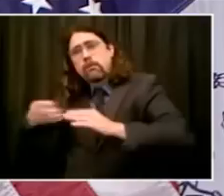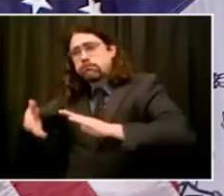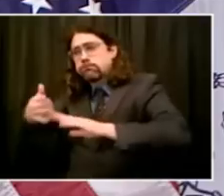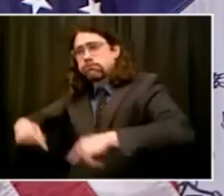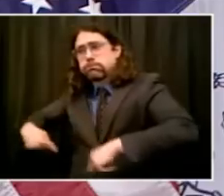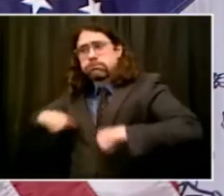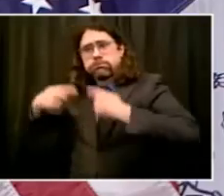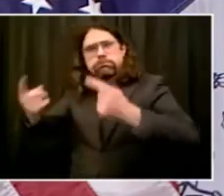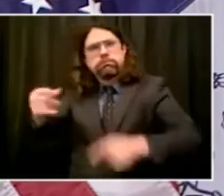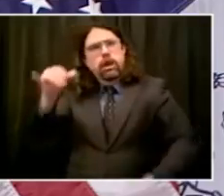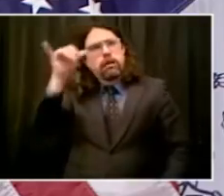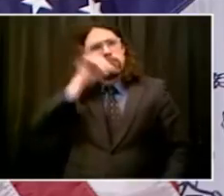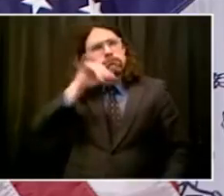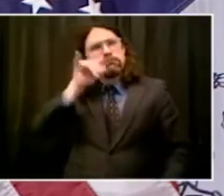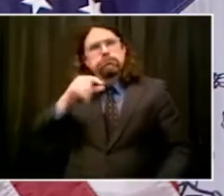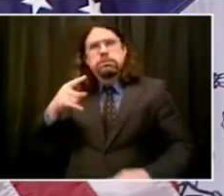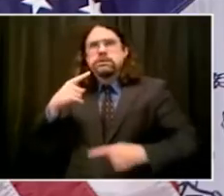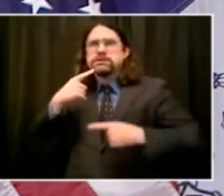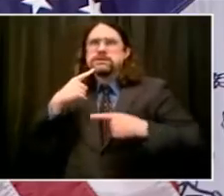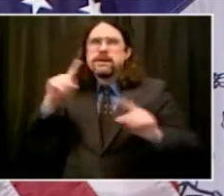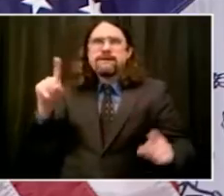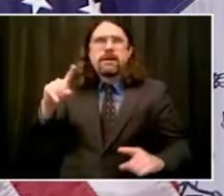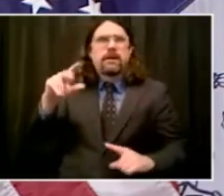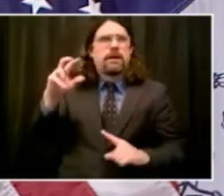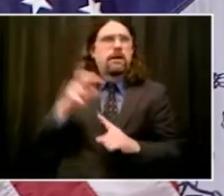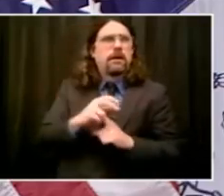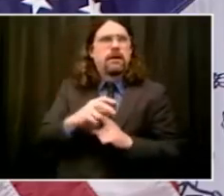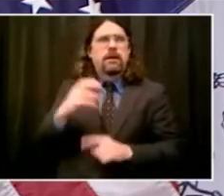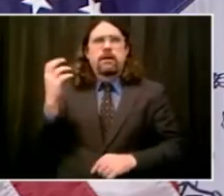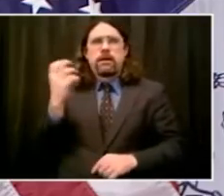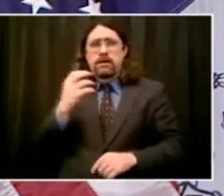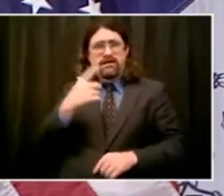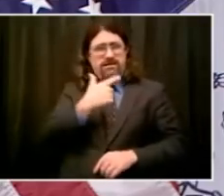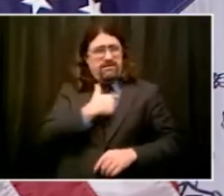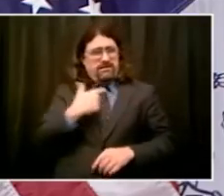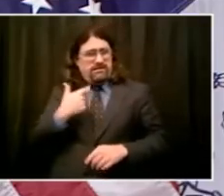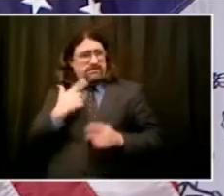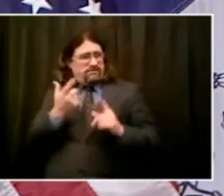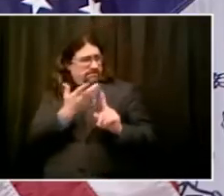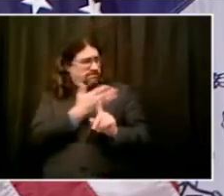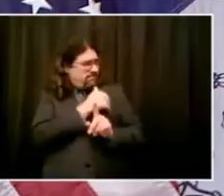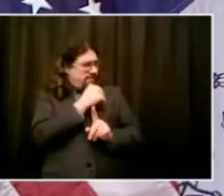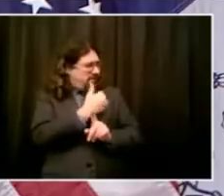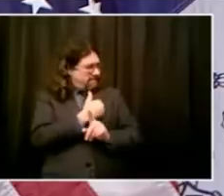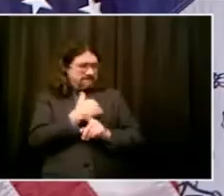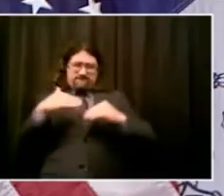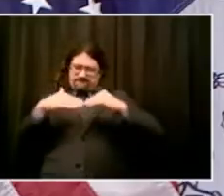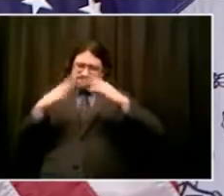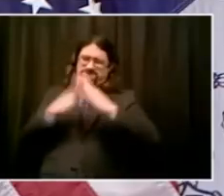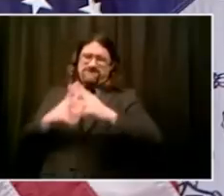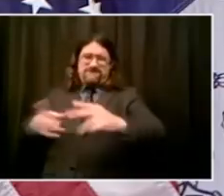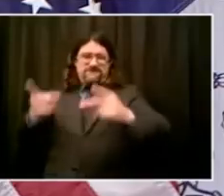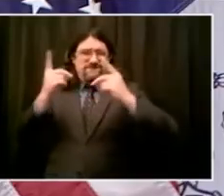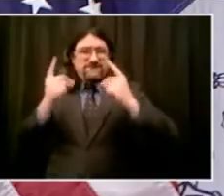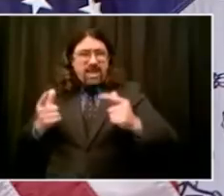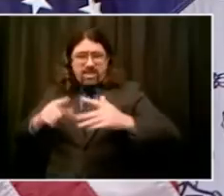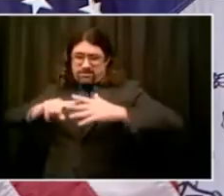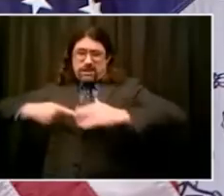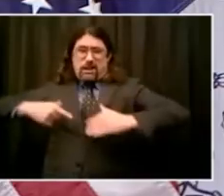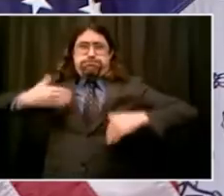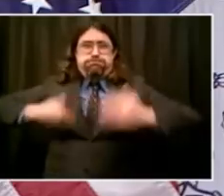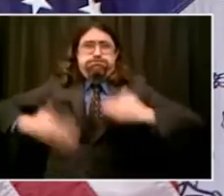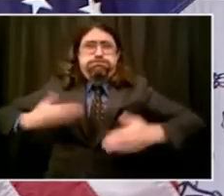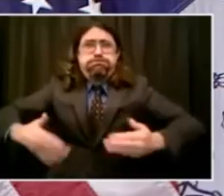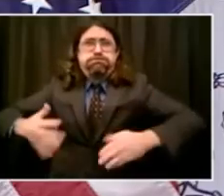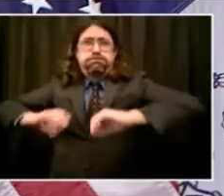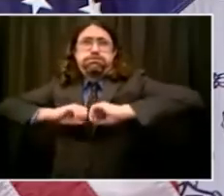and Uber drivers and everyone else who didn't have a lot of work, and they signed up to do food deliveries directly to the homes of vulnerable people.